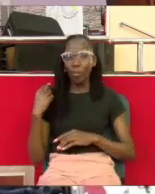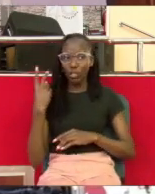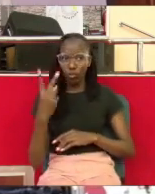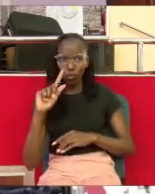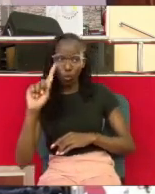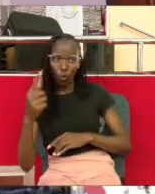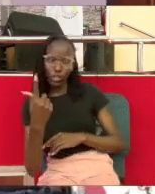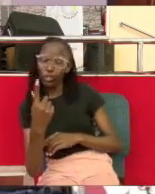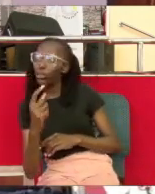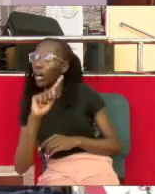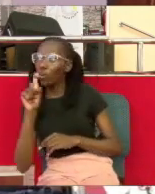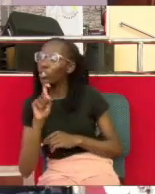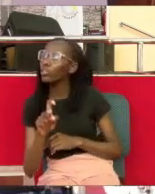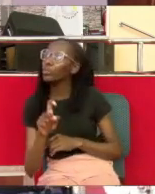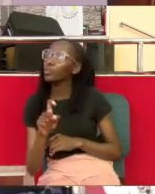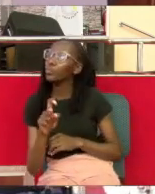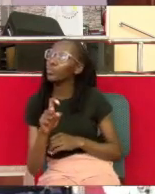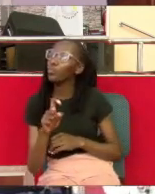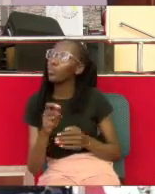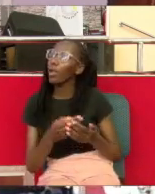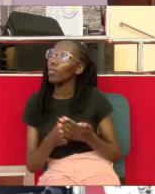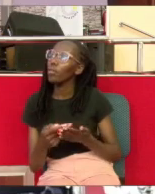next verse,